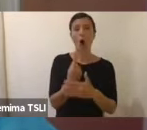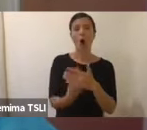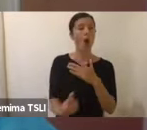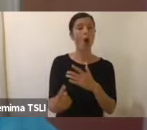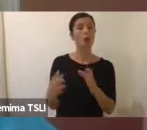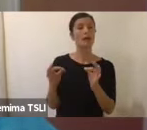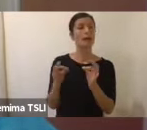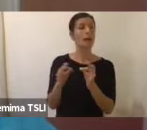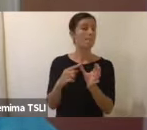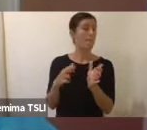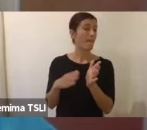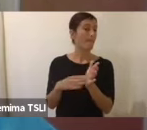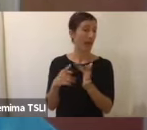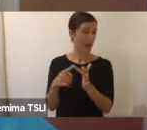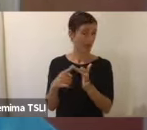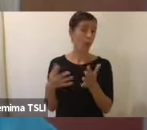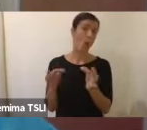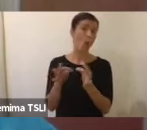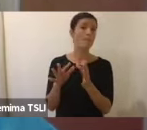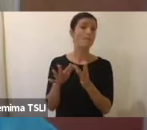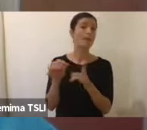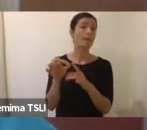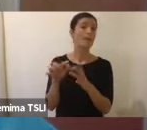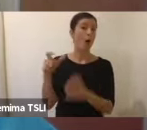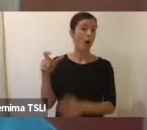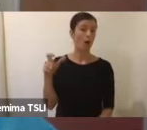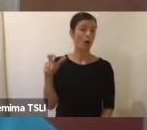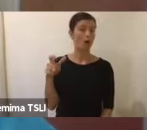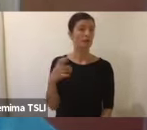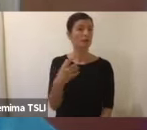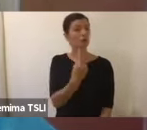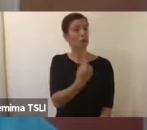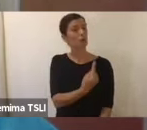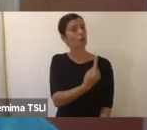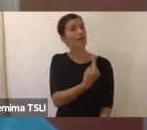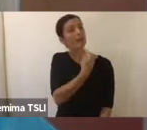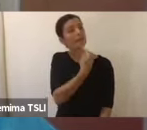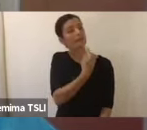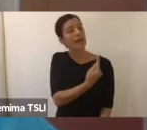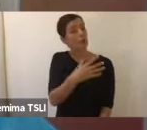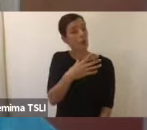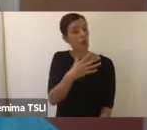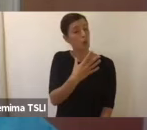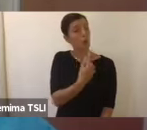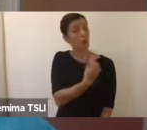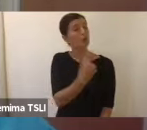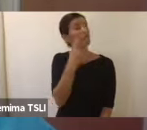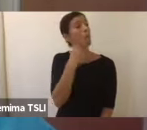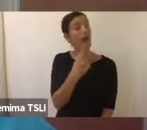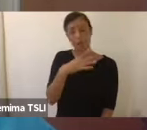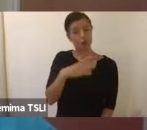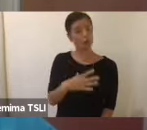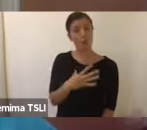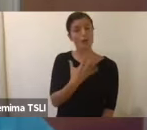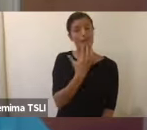a certain level of privilege yeah so I can hold all of that and I hope everybody else